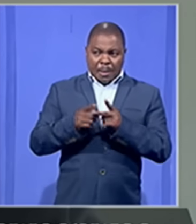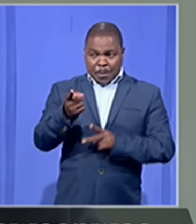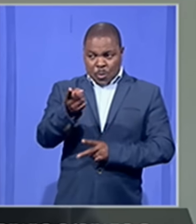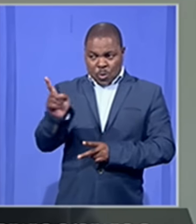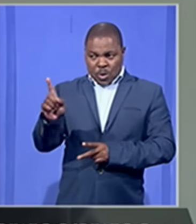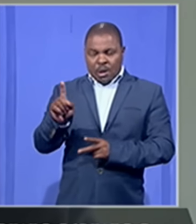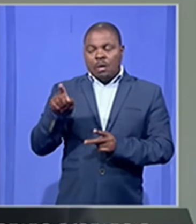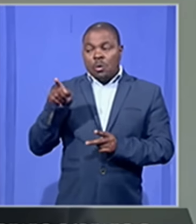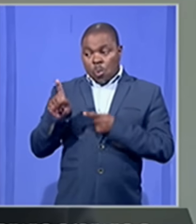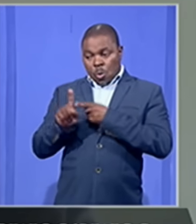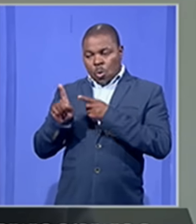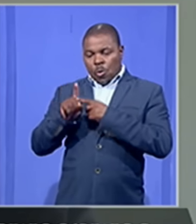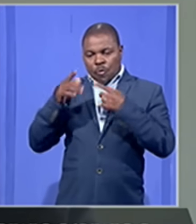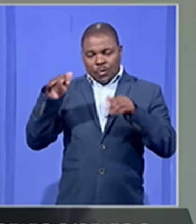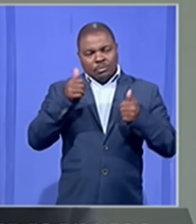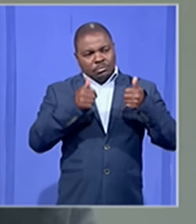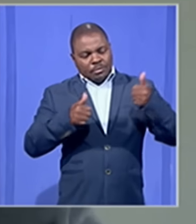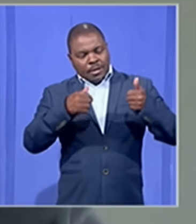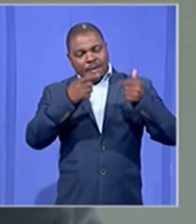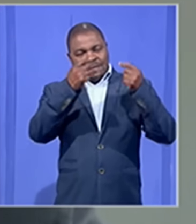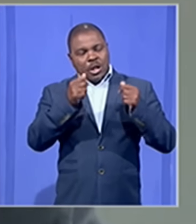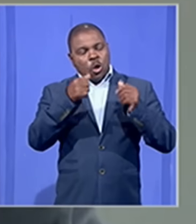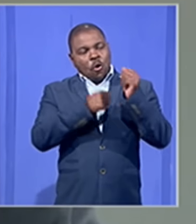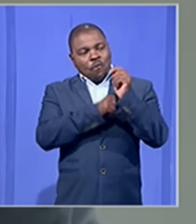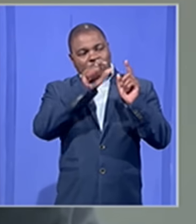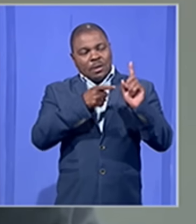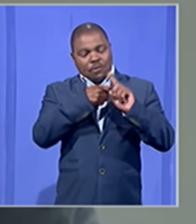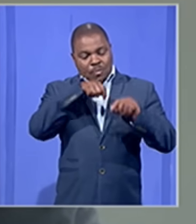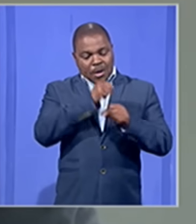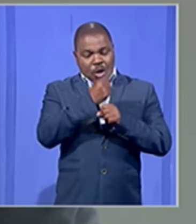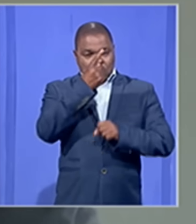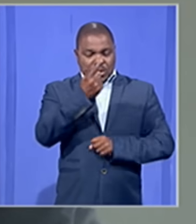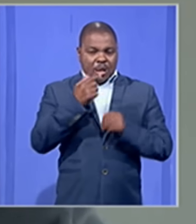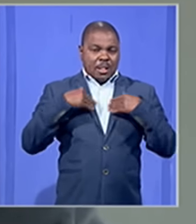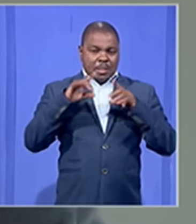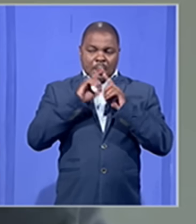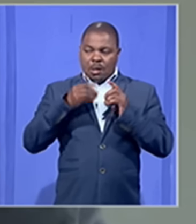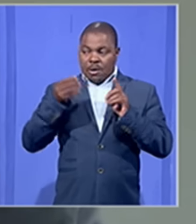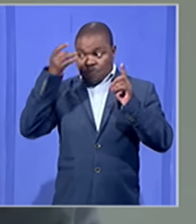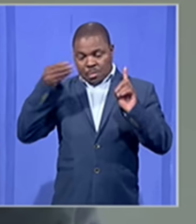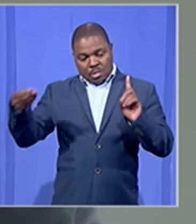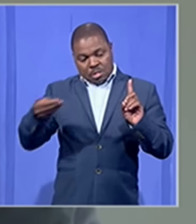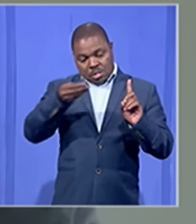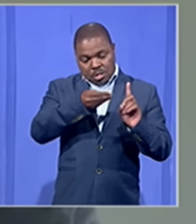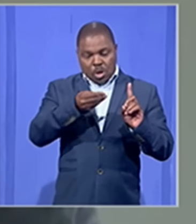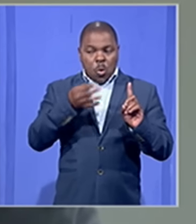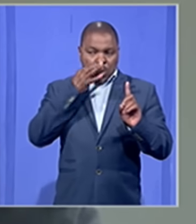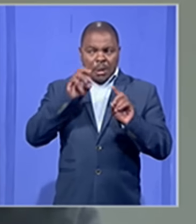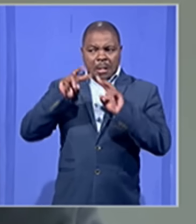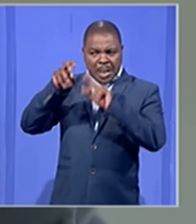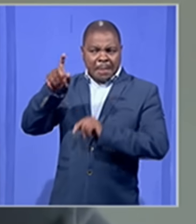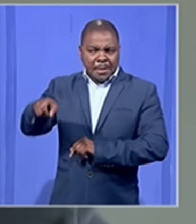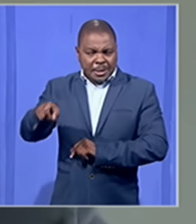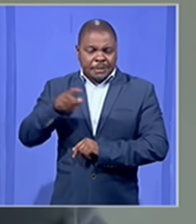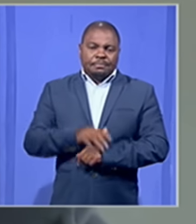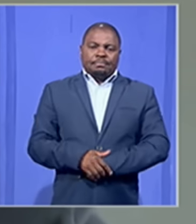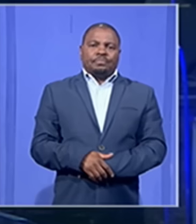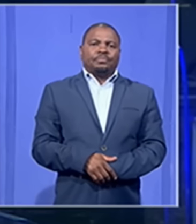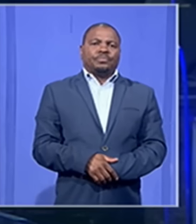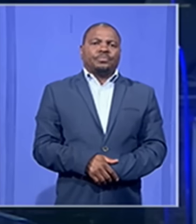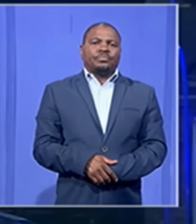that list to the chief financial officer of the Gauteng Health Department and said that it should be investigated.